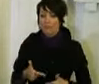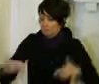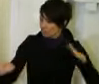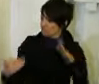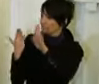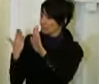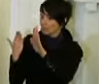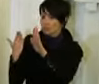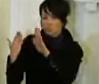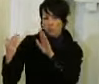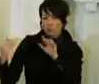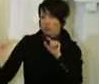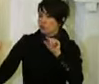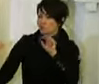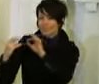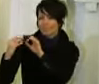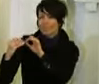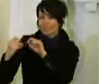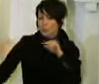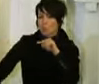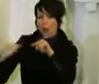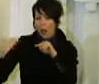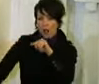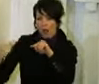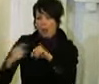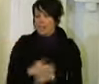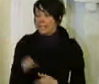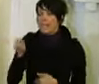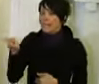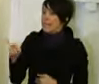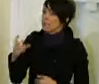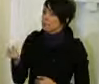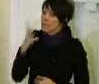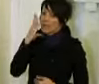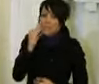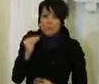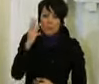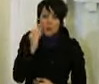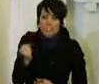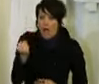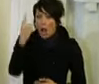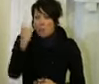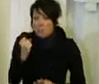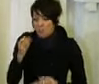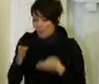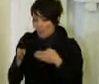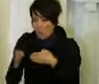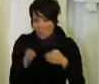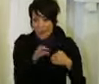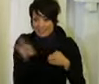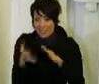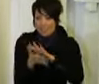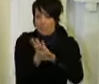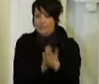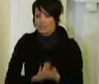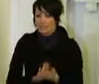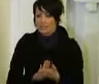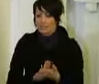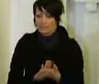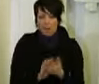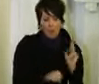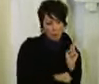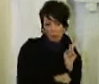of great adversity. For he knew that the ways of peace were stronger than the